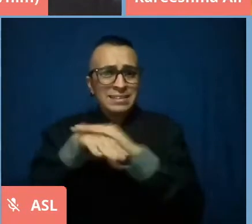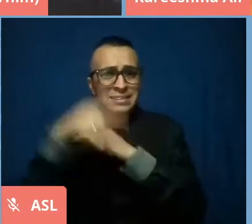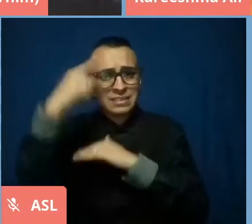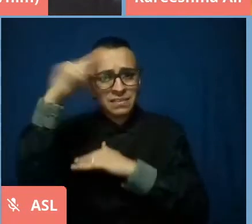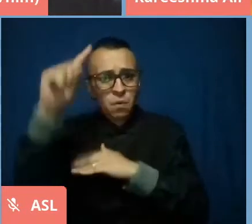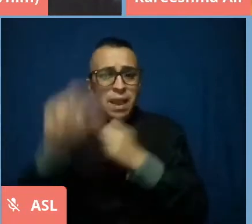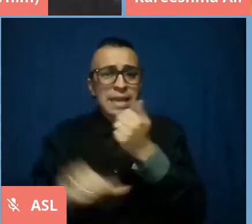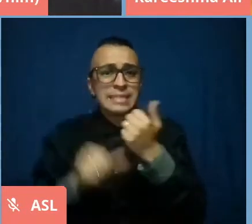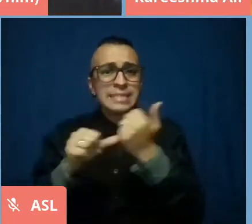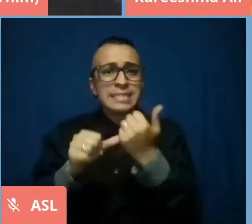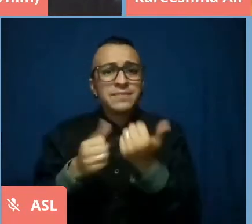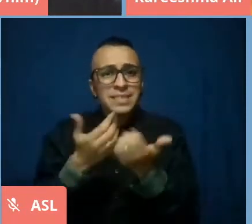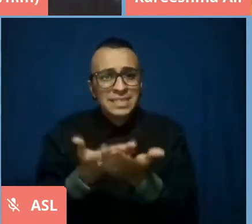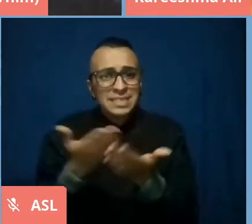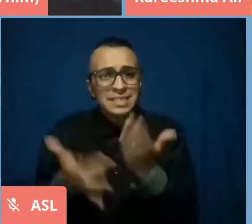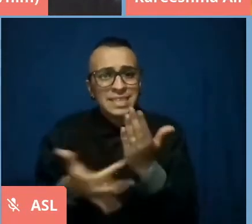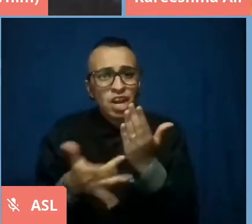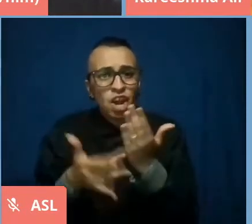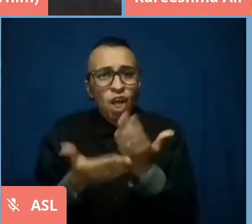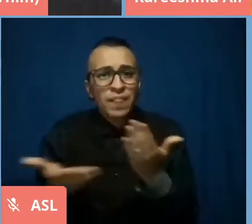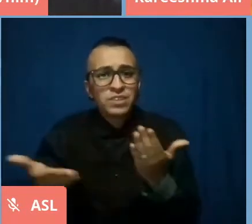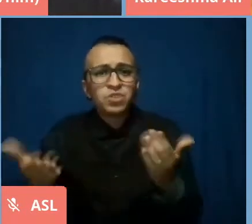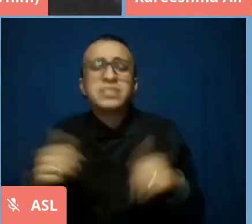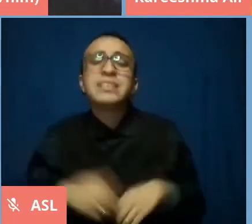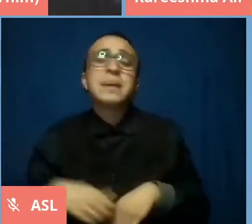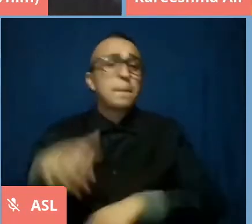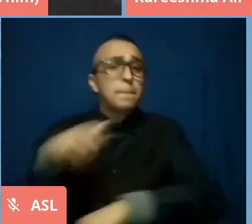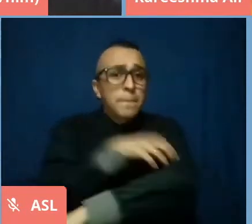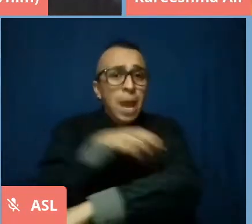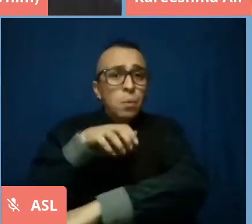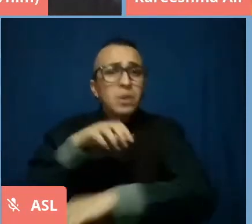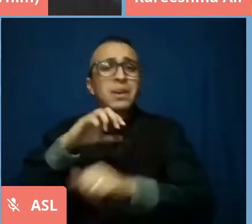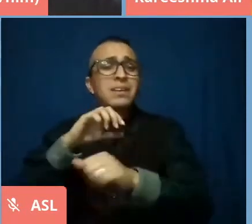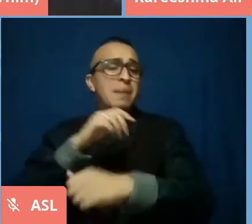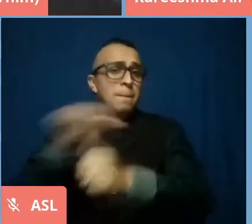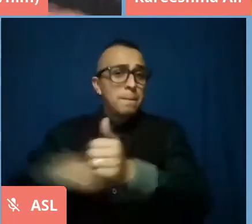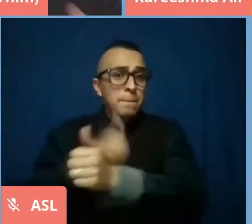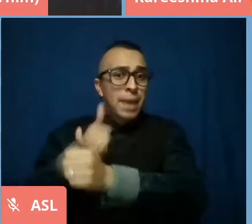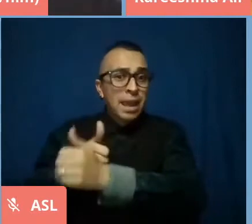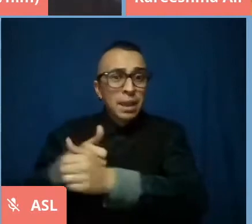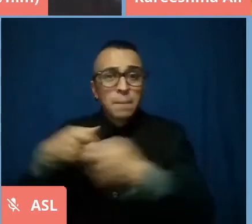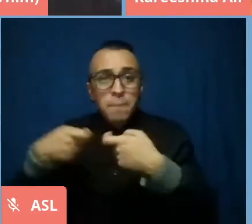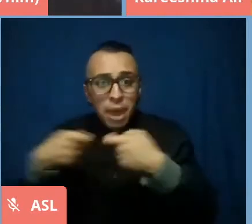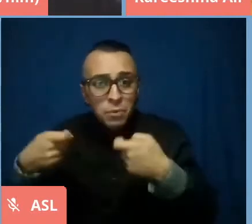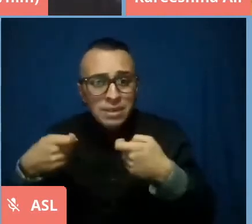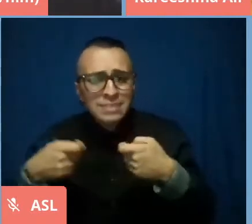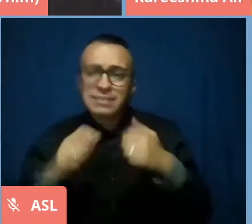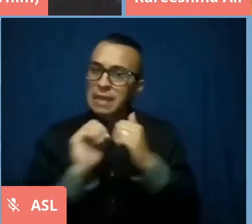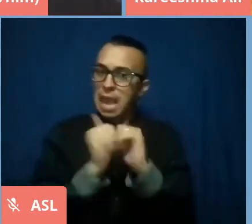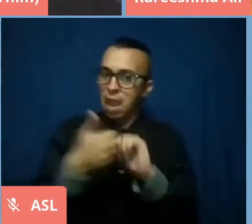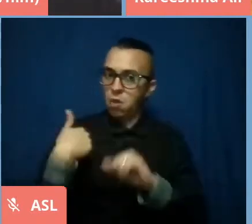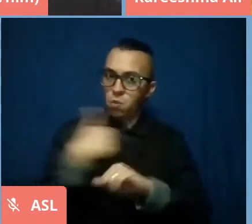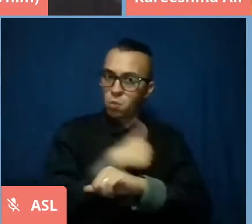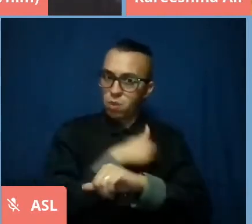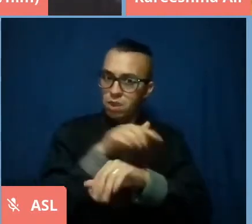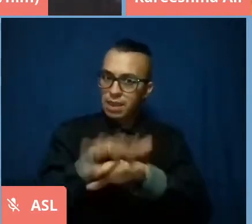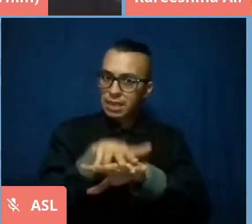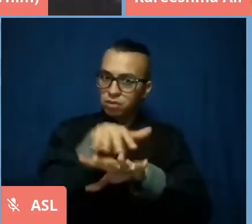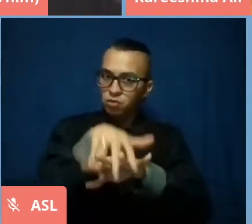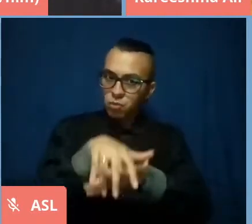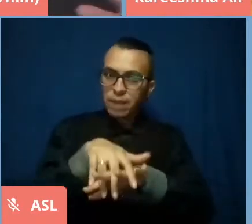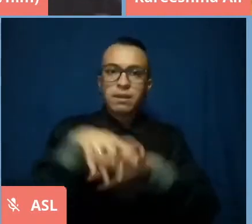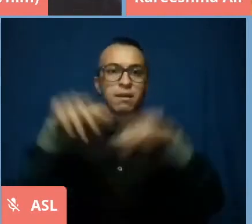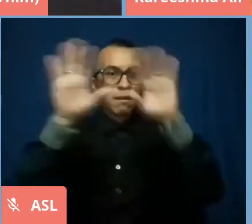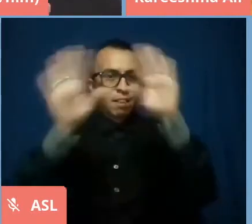assistive technology, power and backup batteries. And how do we integrate climate